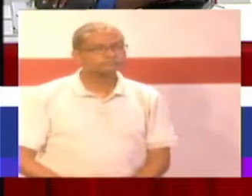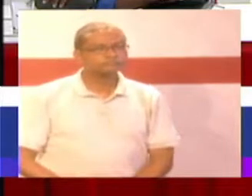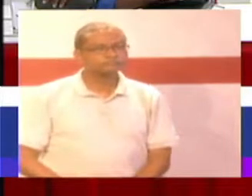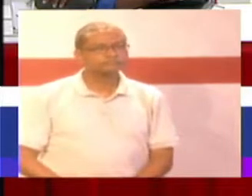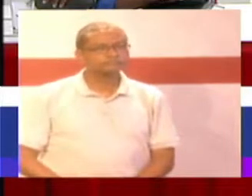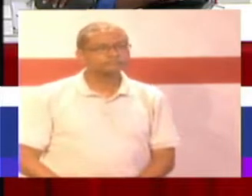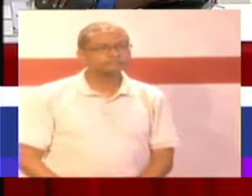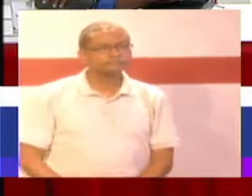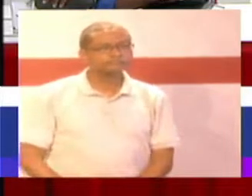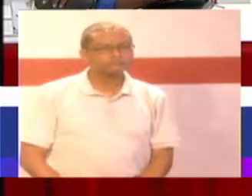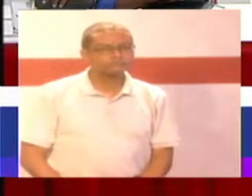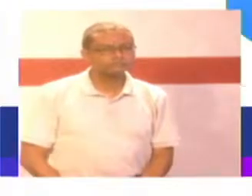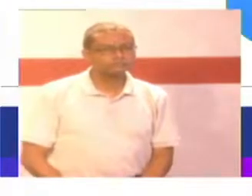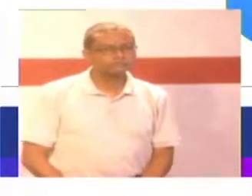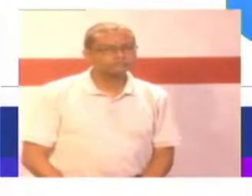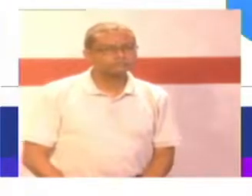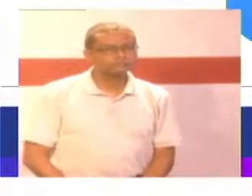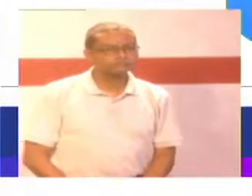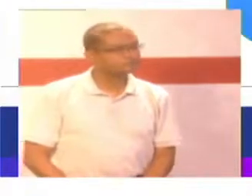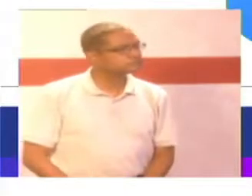Express, good morning.